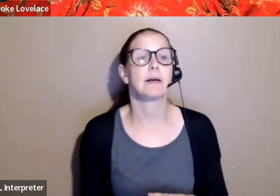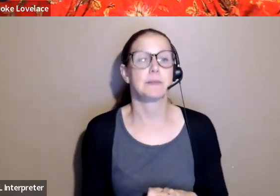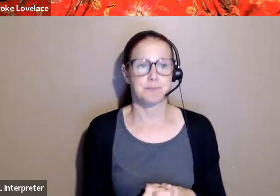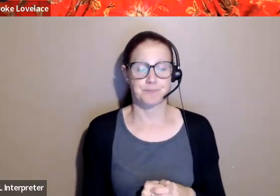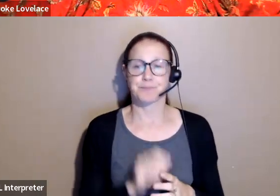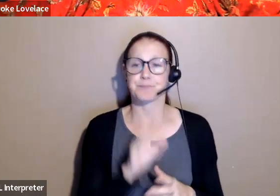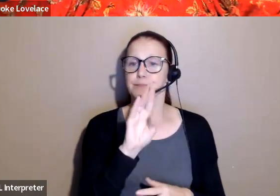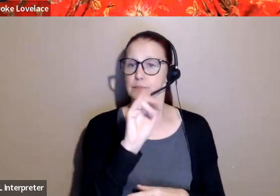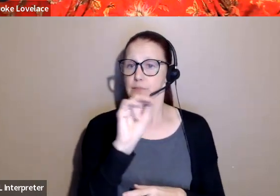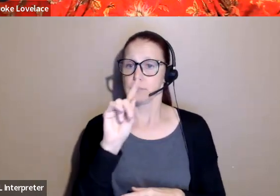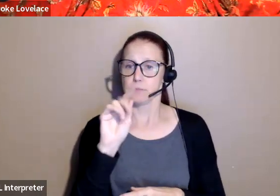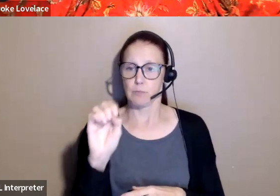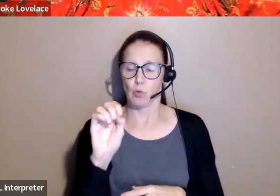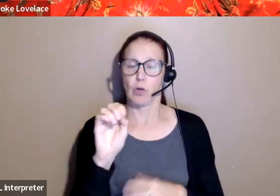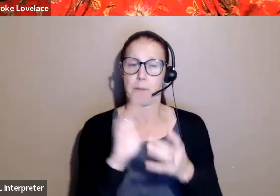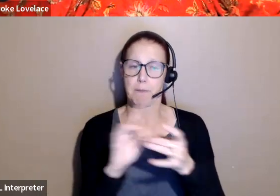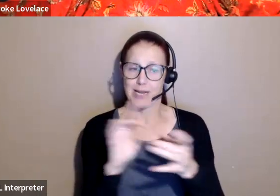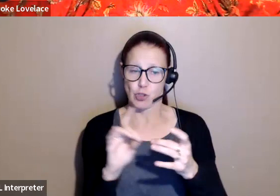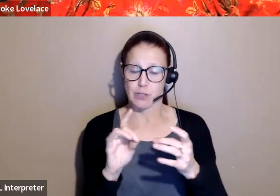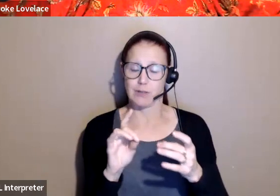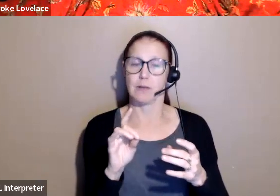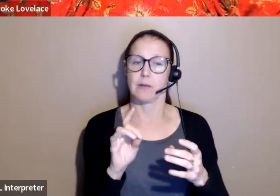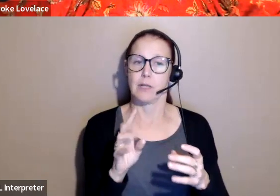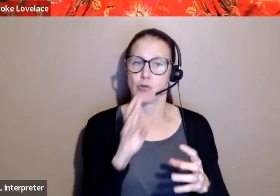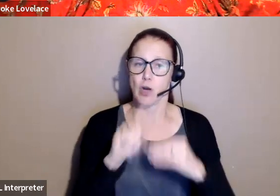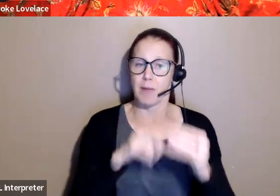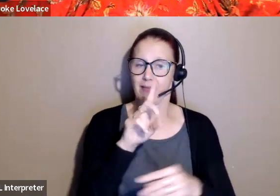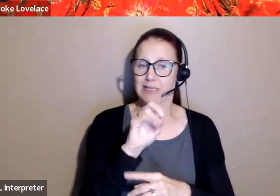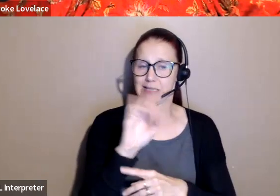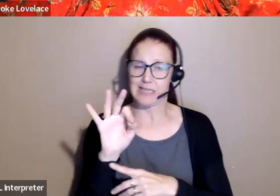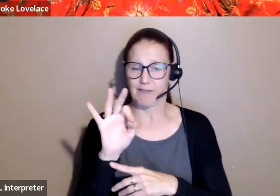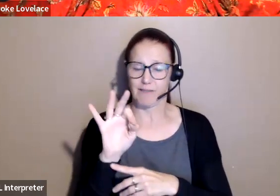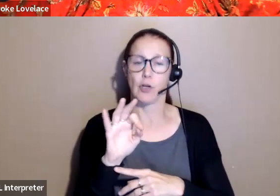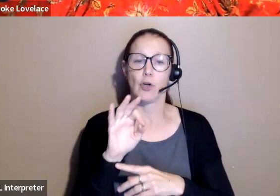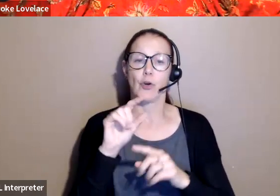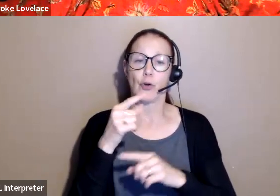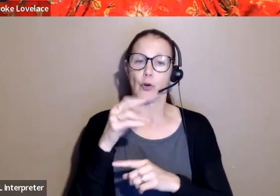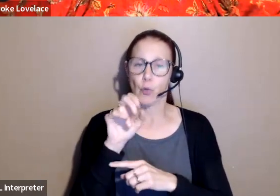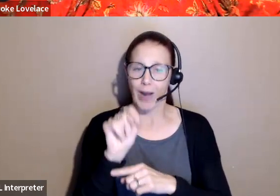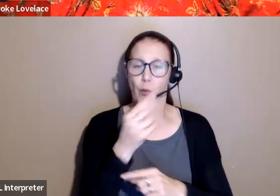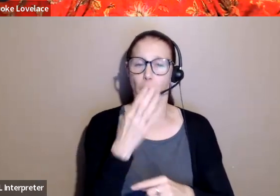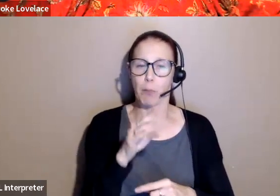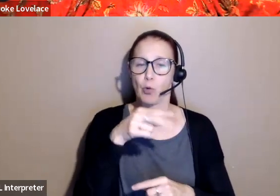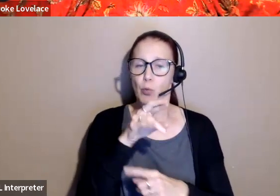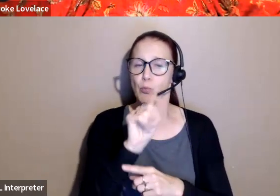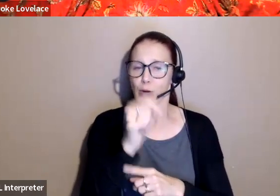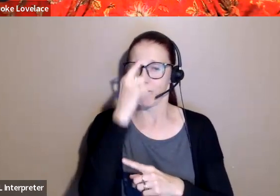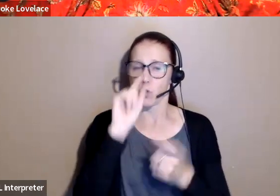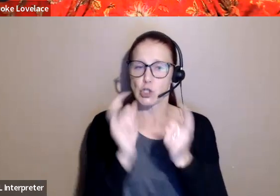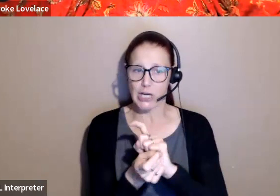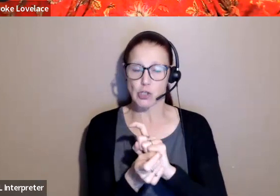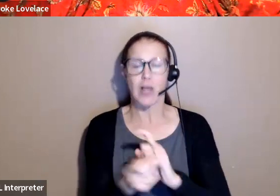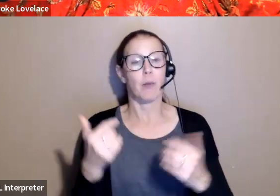by Brooke on the slide that talked about the DIF grant or the blueprint for change, there are